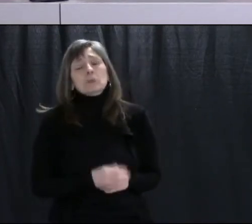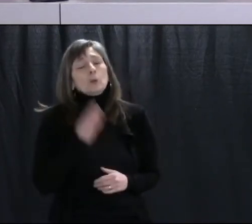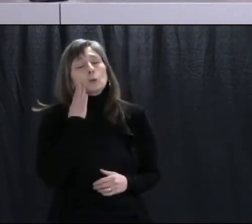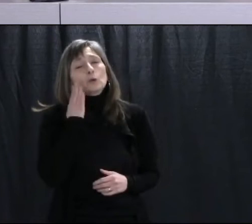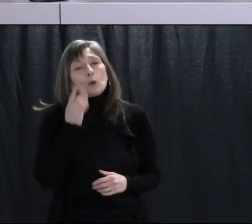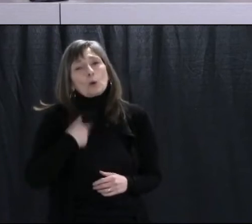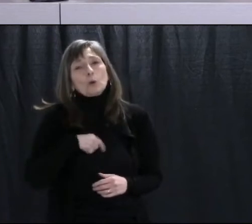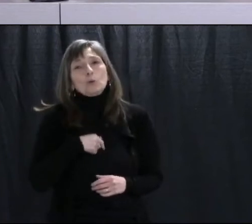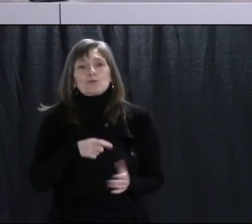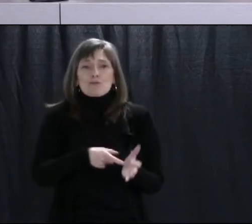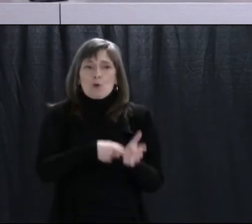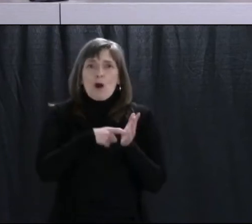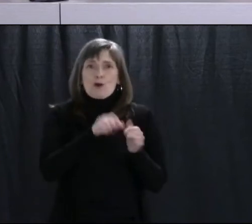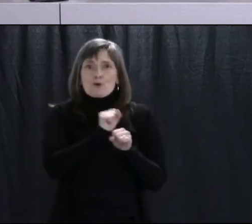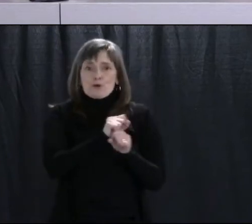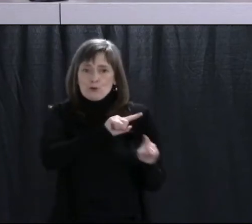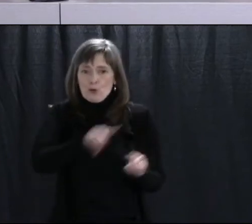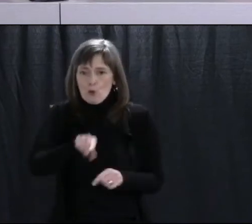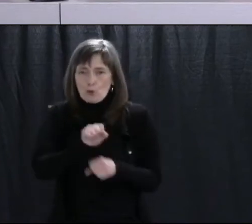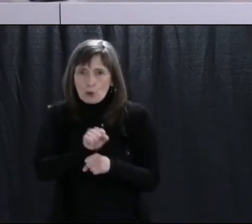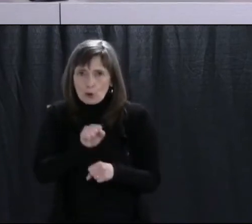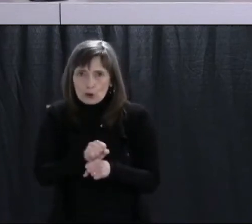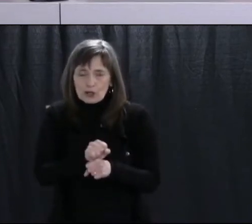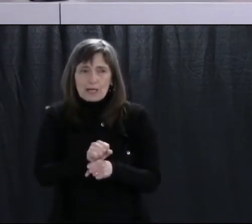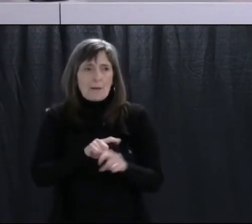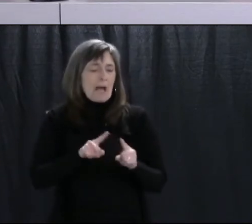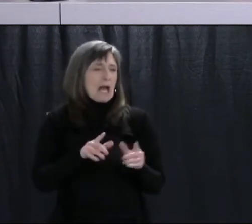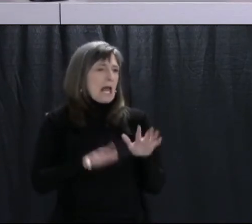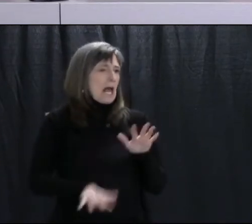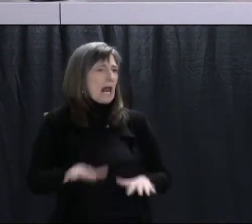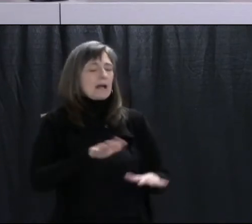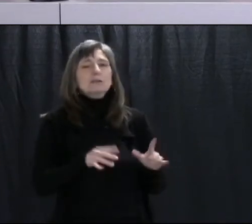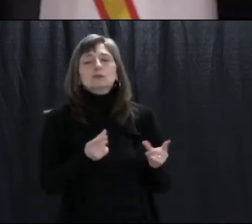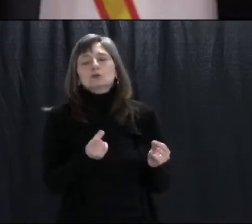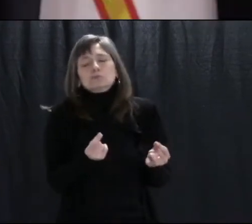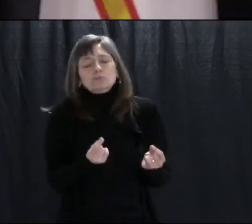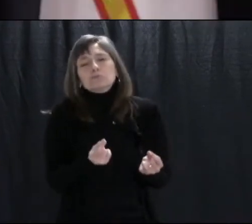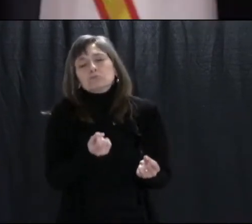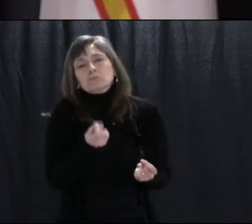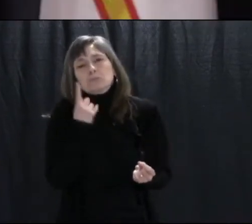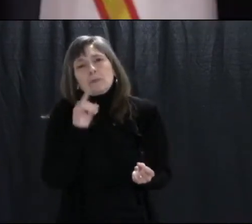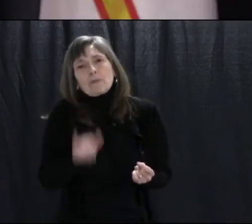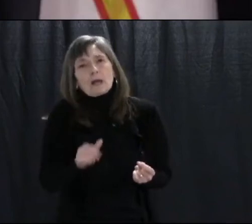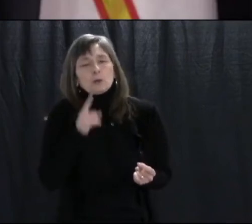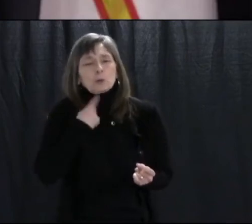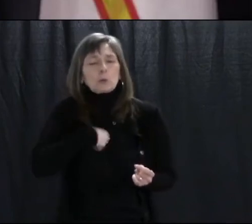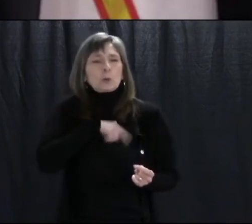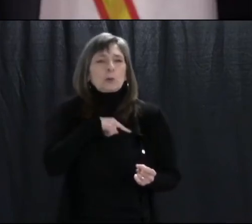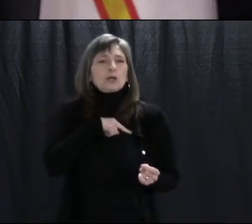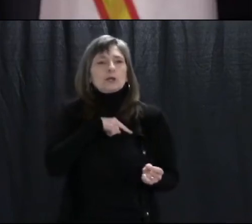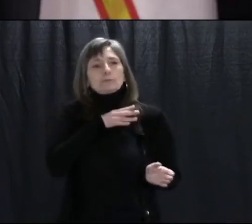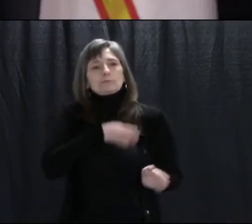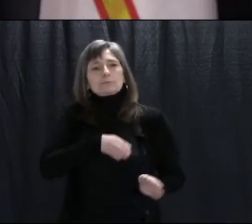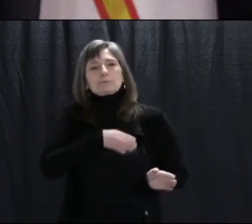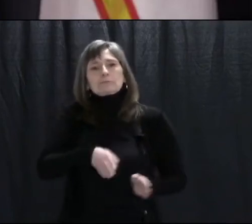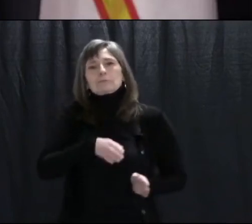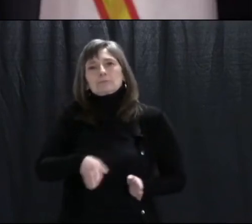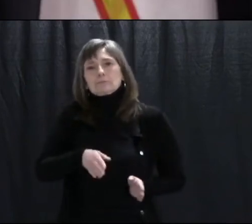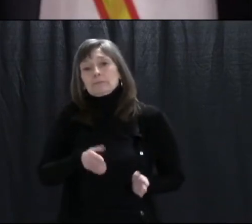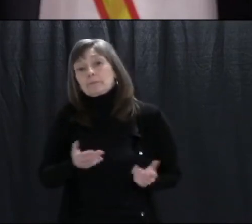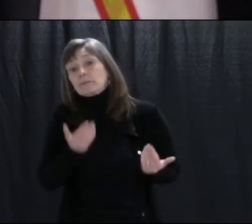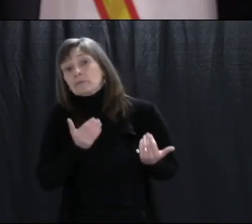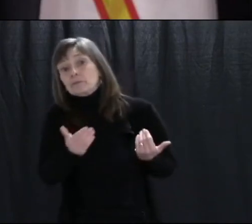that, we're asking to support the initiatives that we're putting in place and in preparation, we're for the future of what could